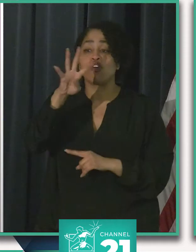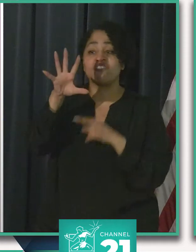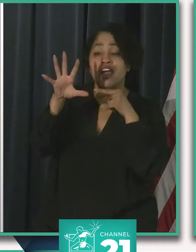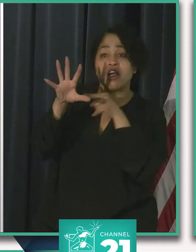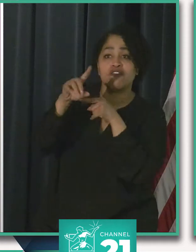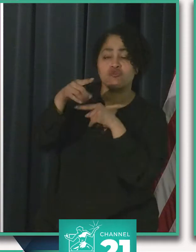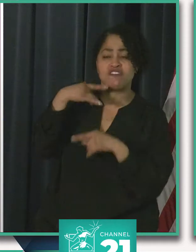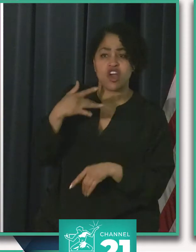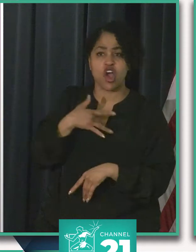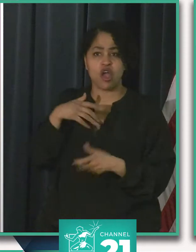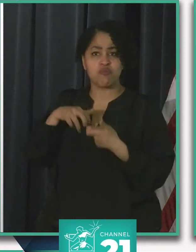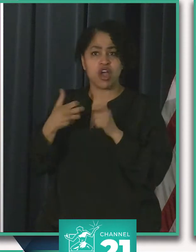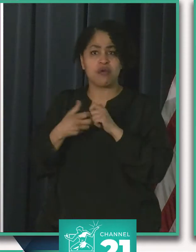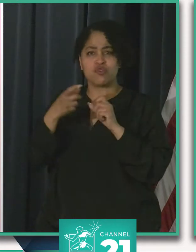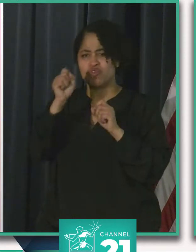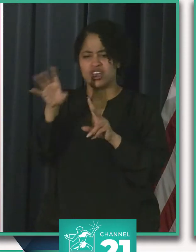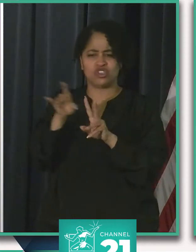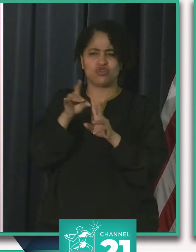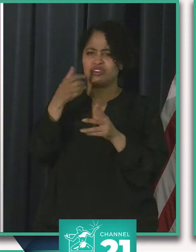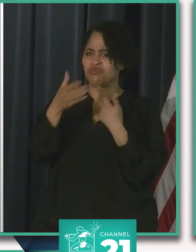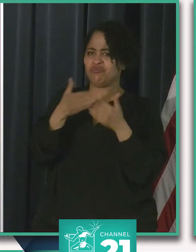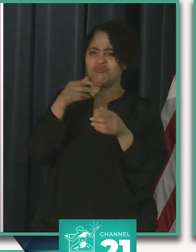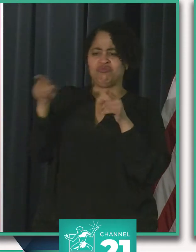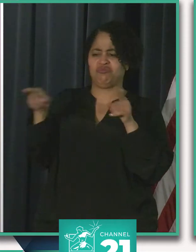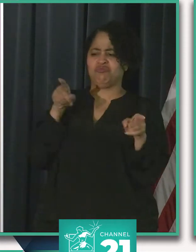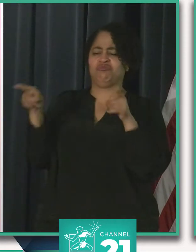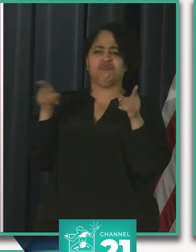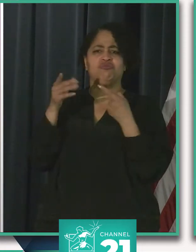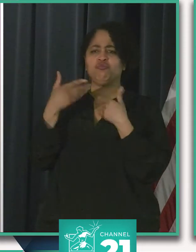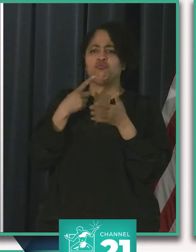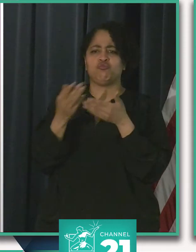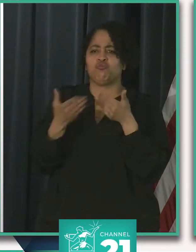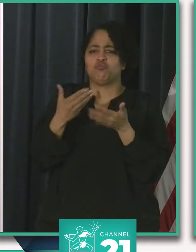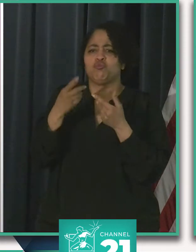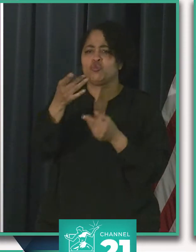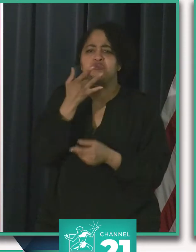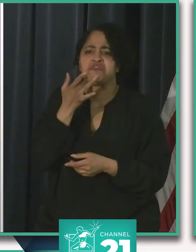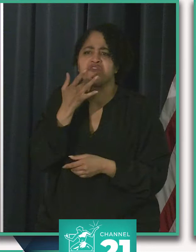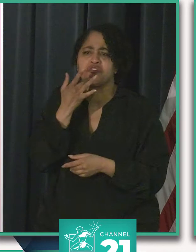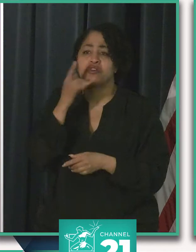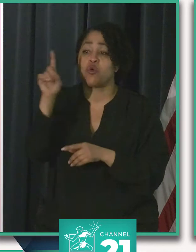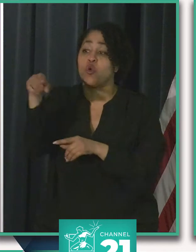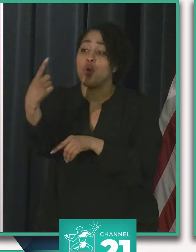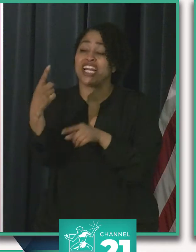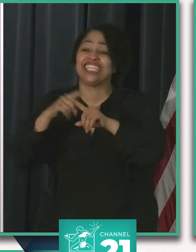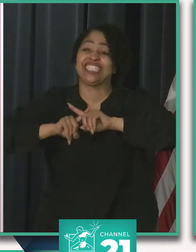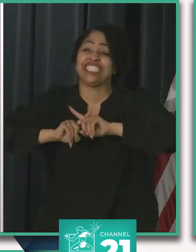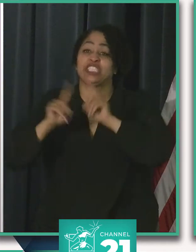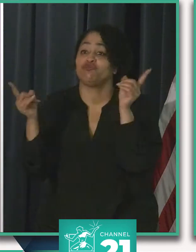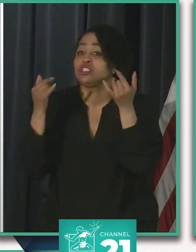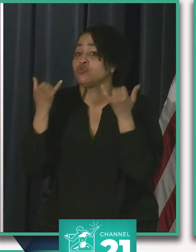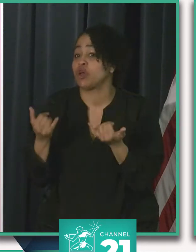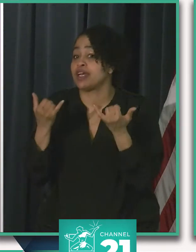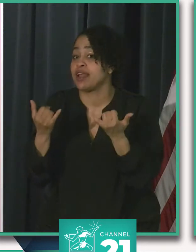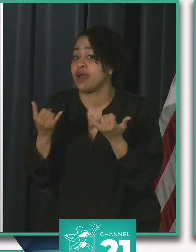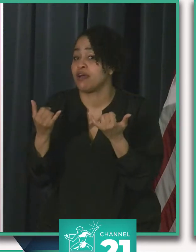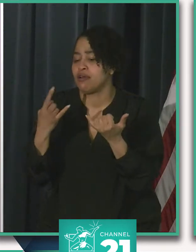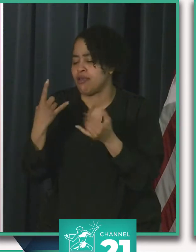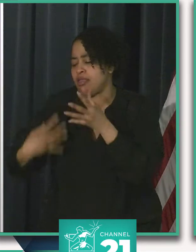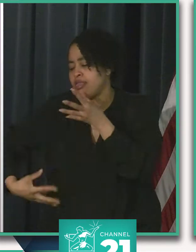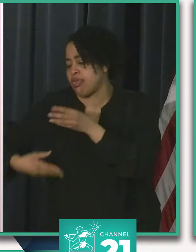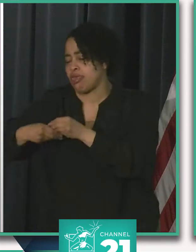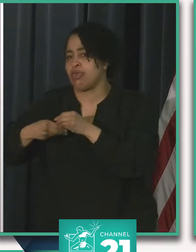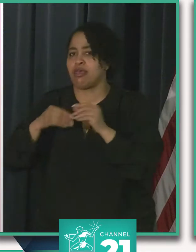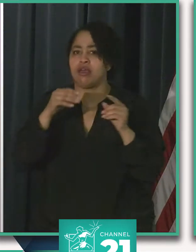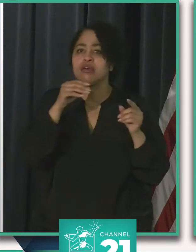old and you've got a heart condition, you can choose either one, whichever one you like better. Here's the only difference right now, is that Ford Field is